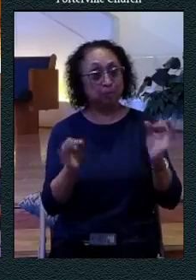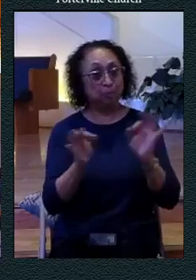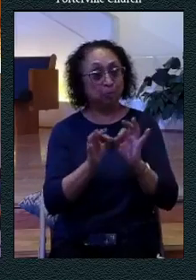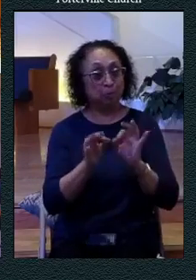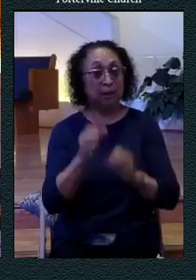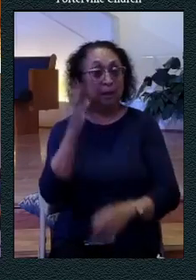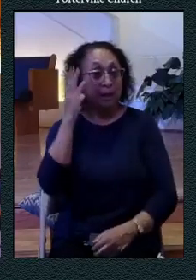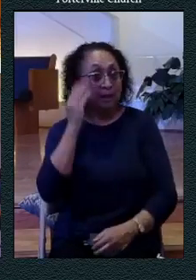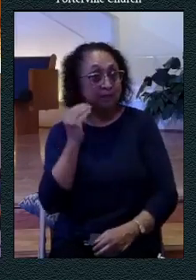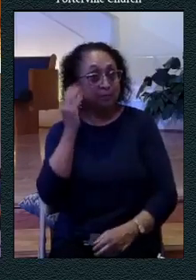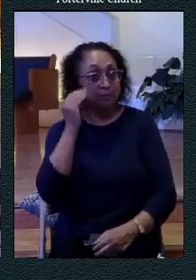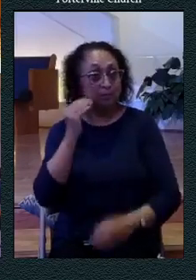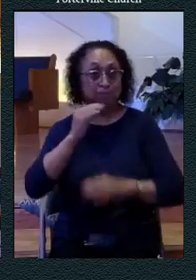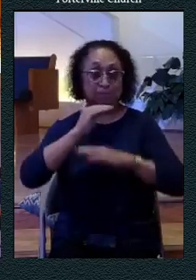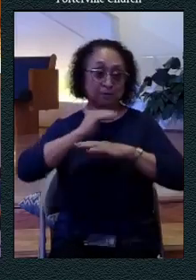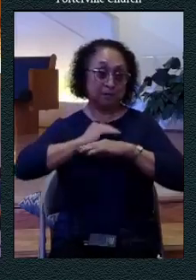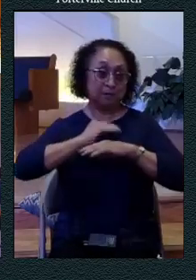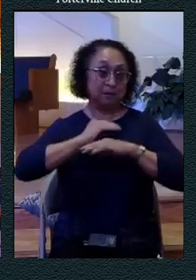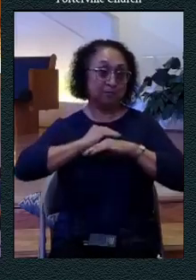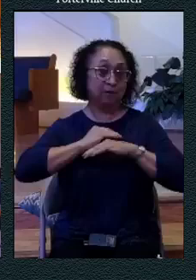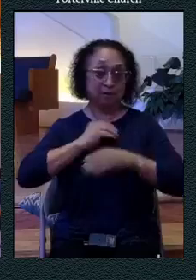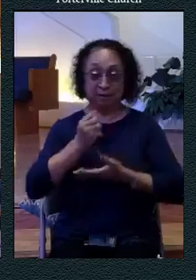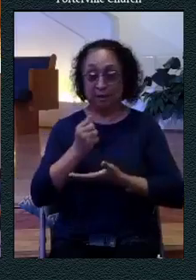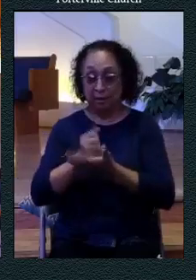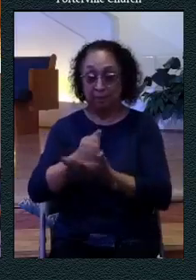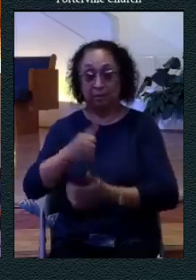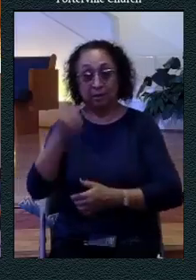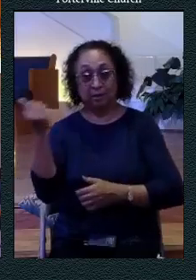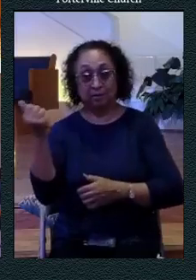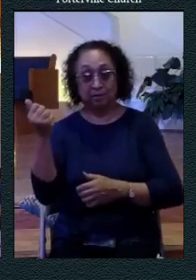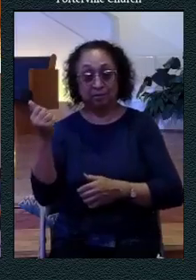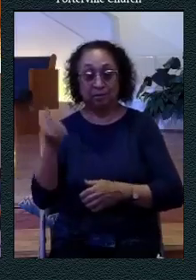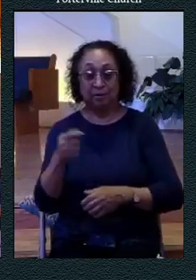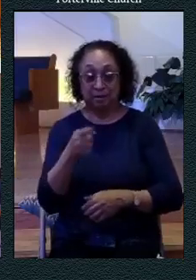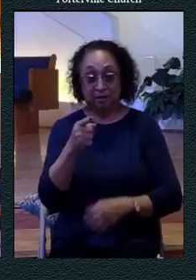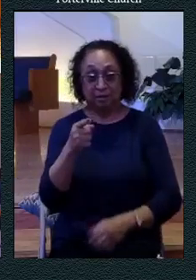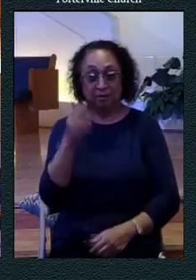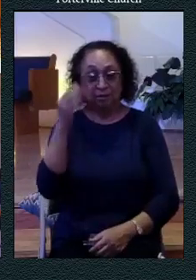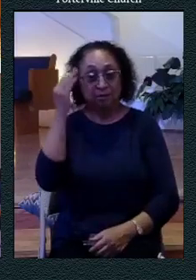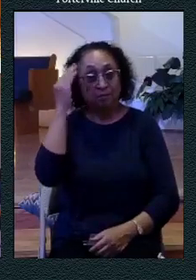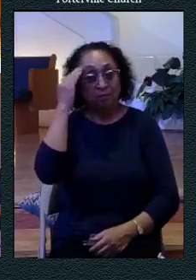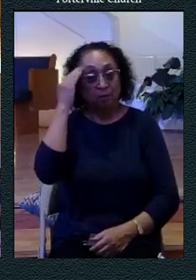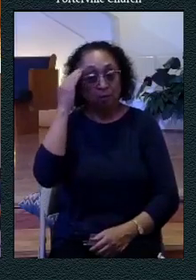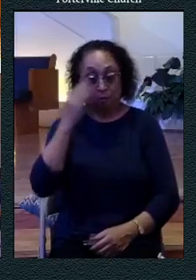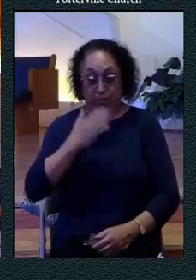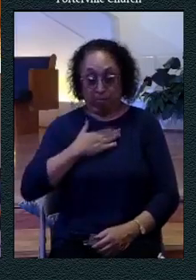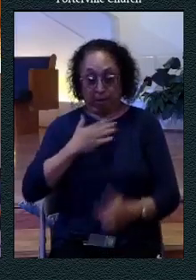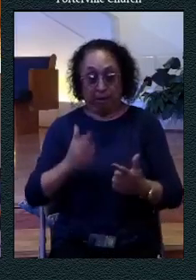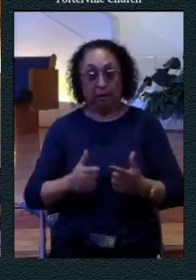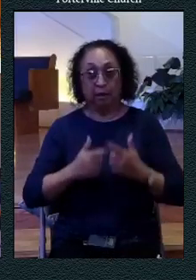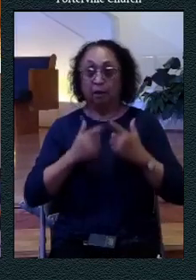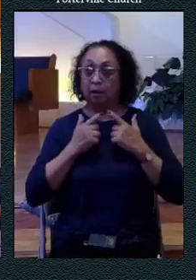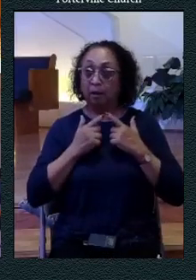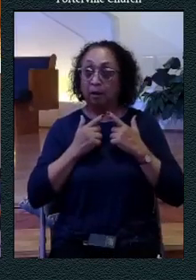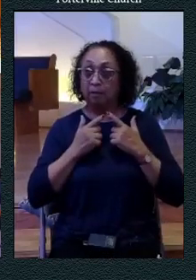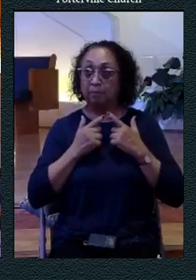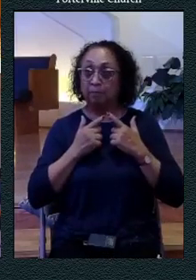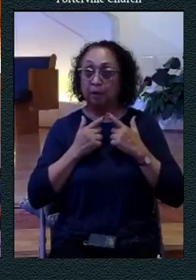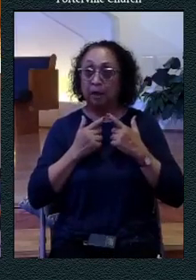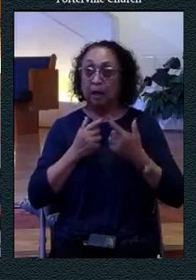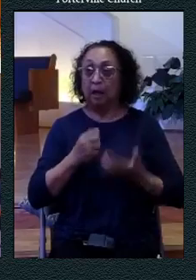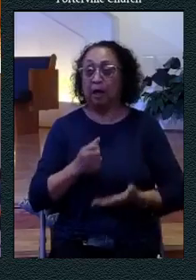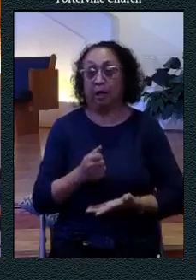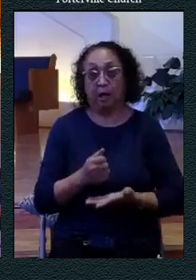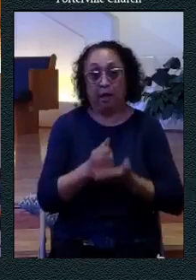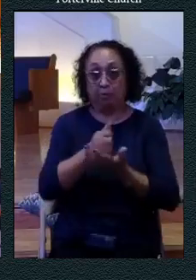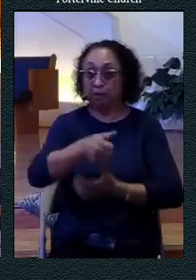experience of fulfillment. There's the realization of purpose and meaning. Huh, I did something that had